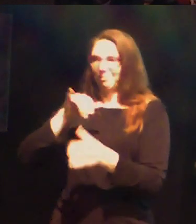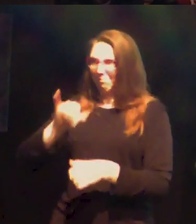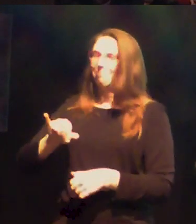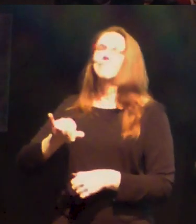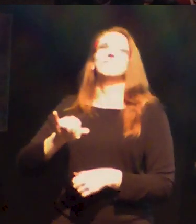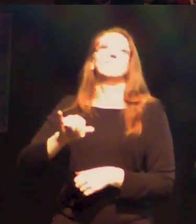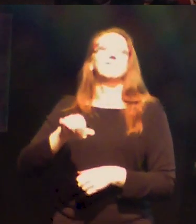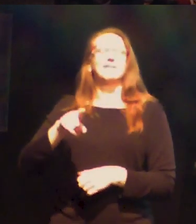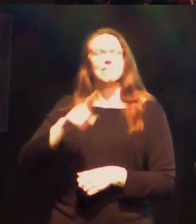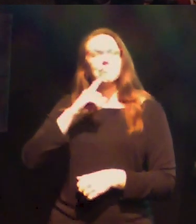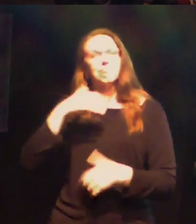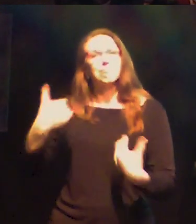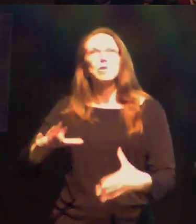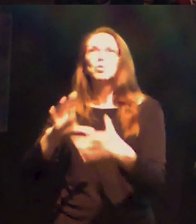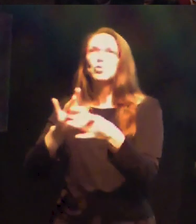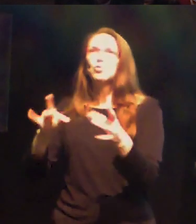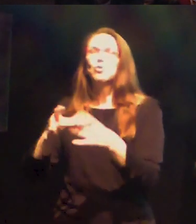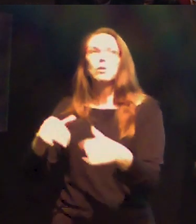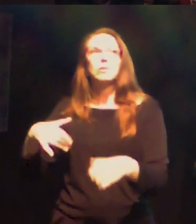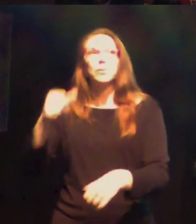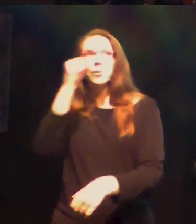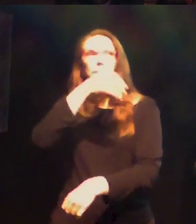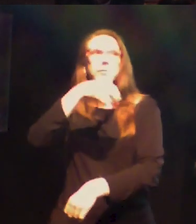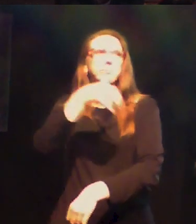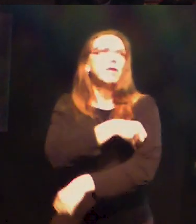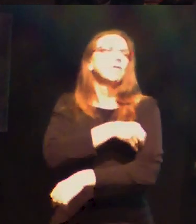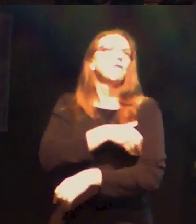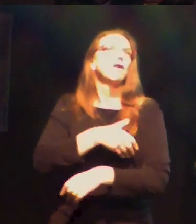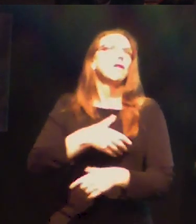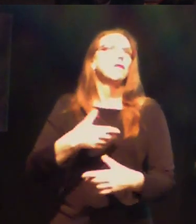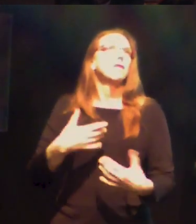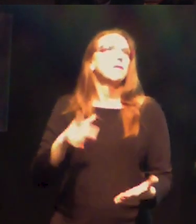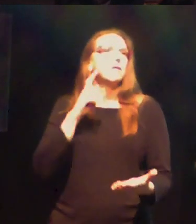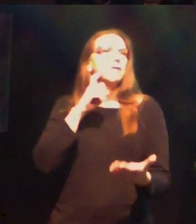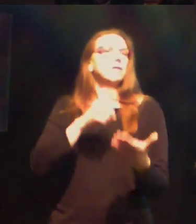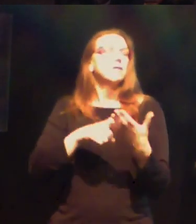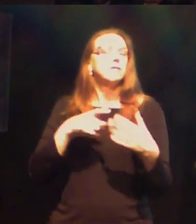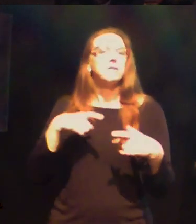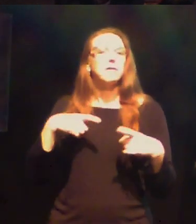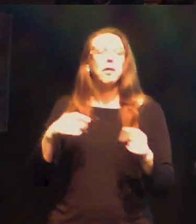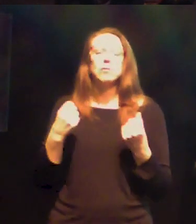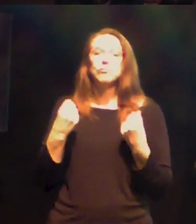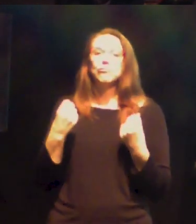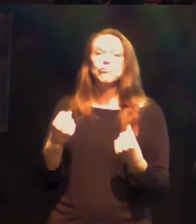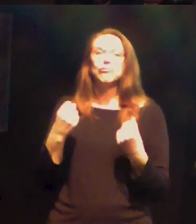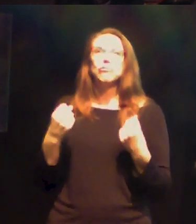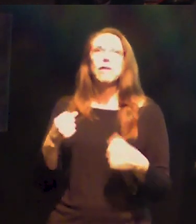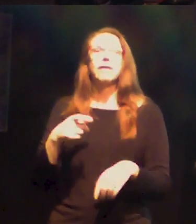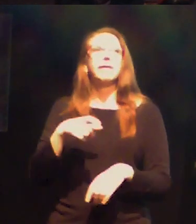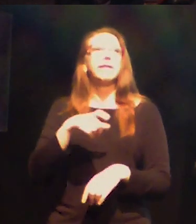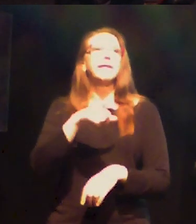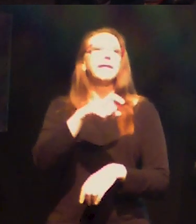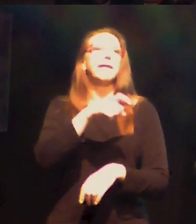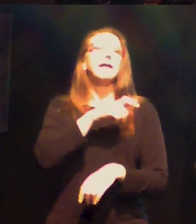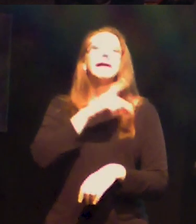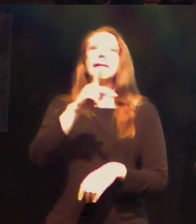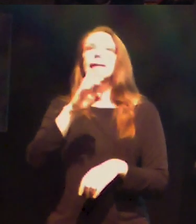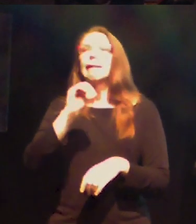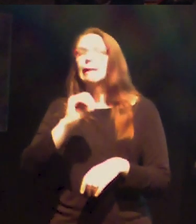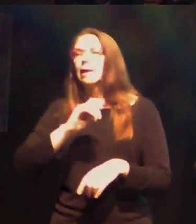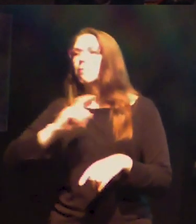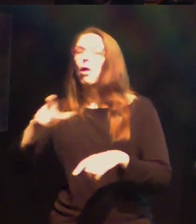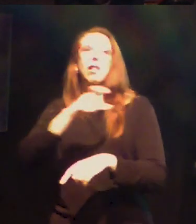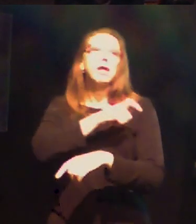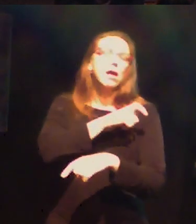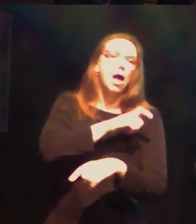is a very powerful story. I mean, you tell because, you know, while we are on the road, cops, Kim will call all